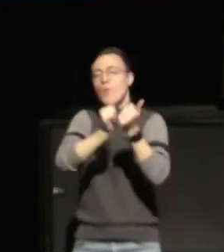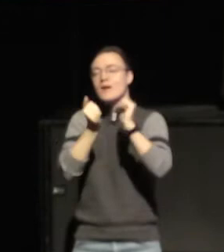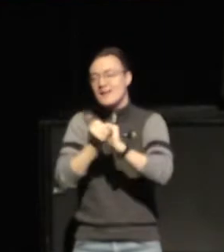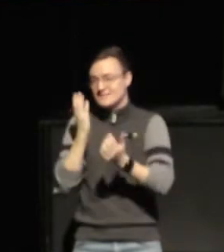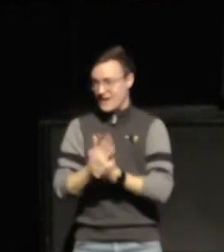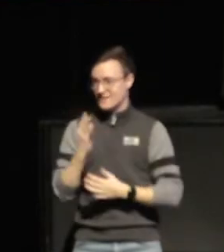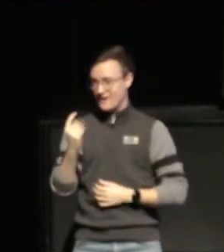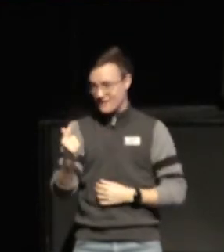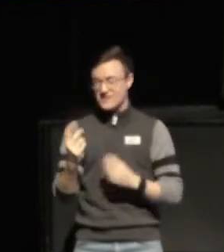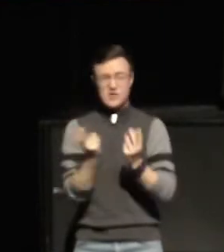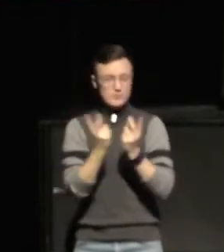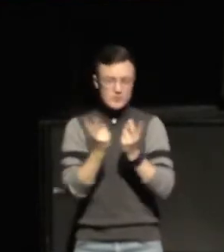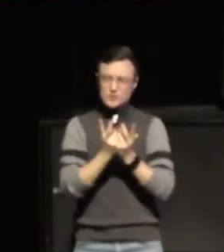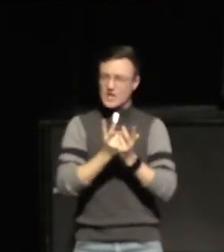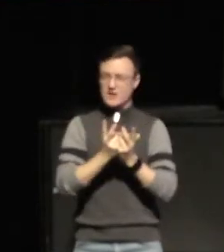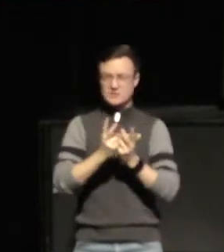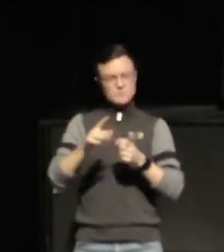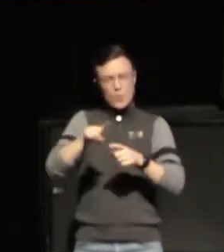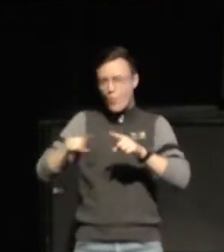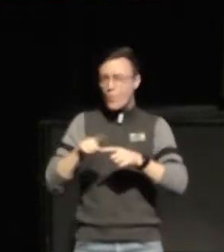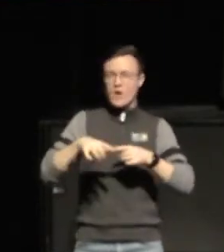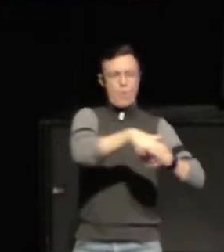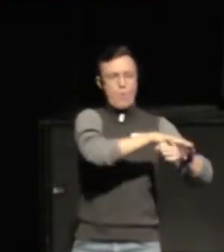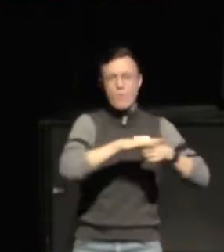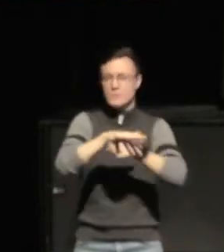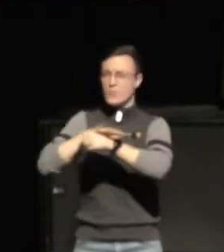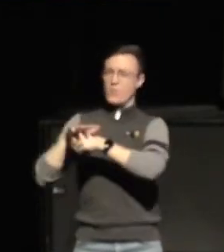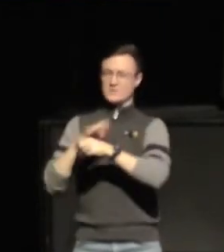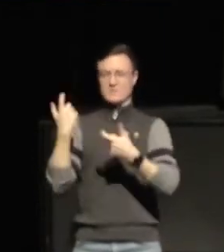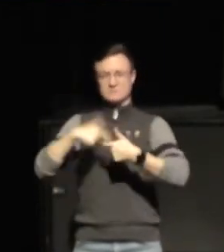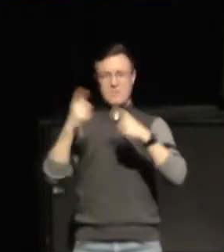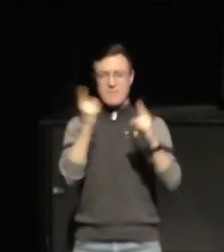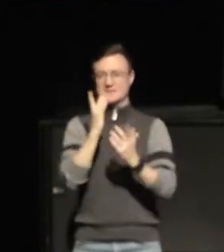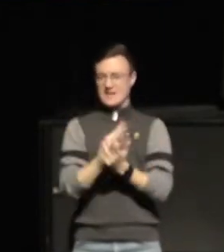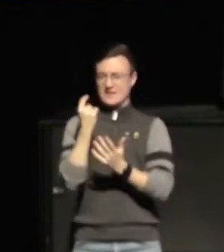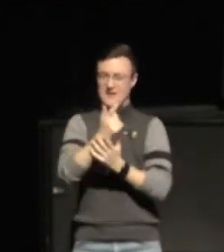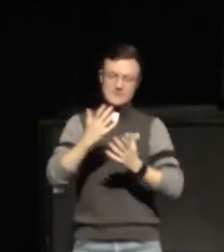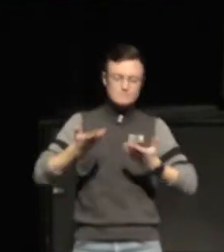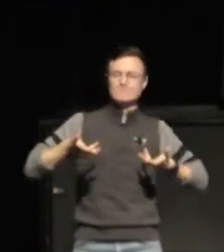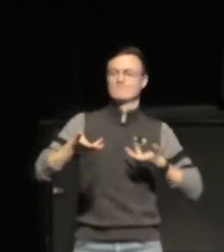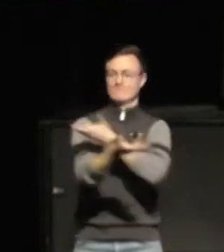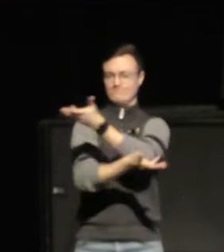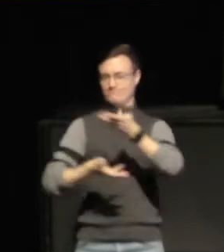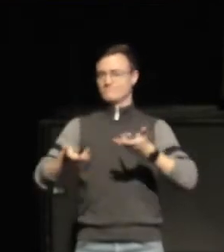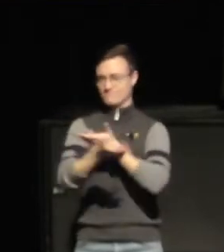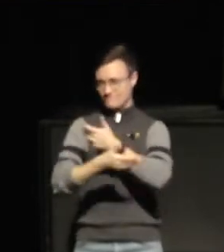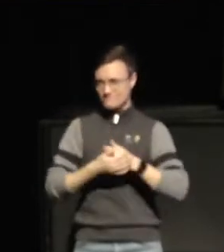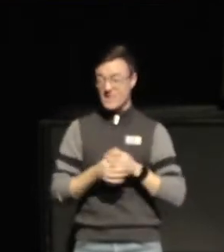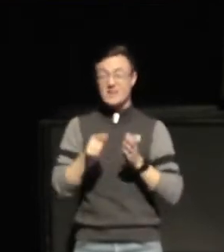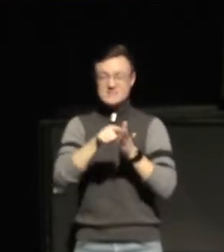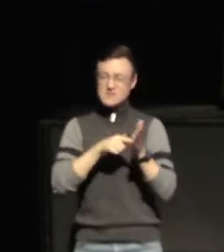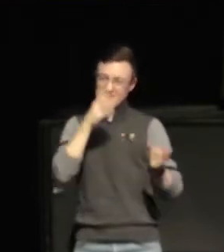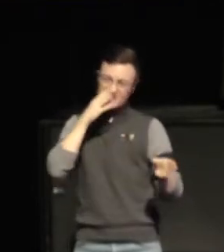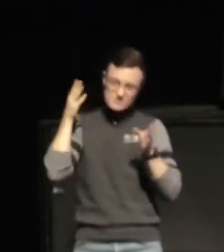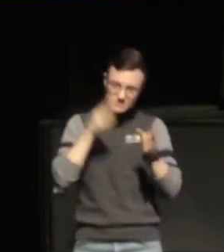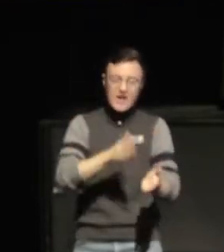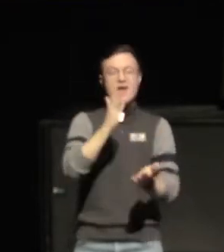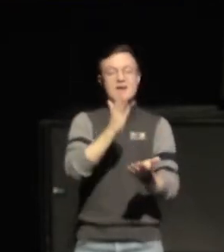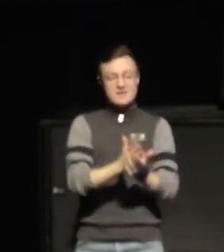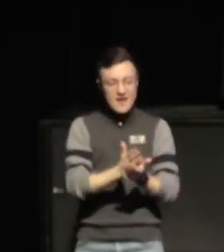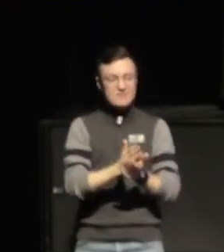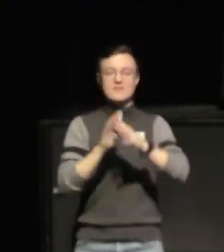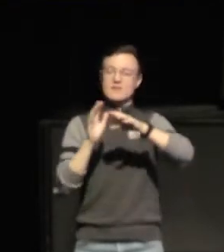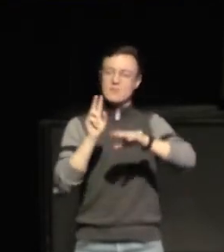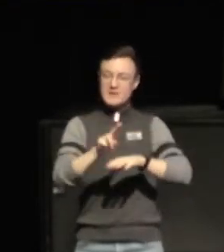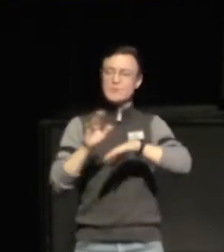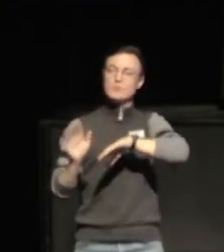interrelationship between all of the human rights. We're talking particularly about the right to produce food. So